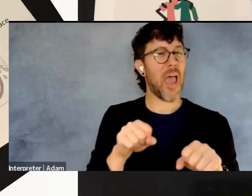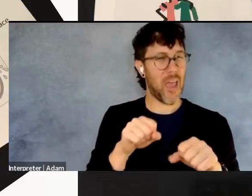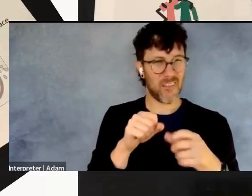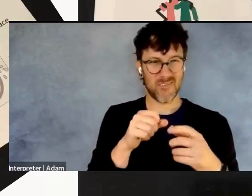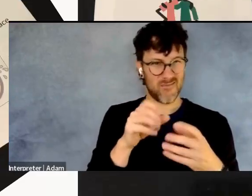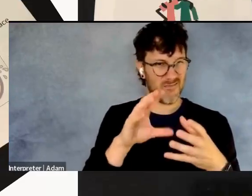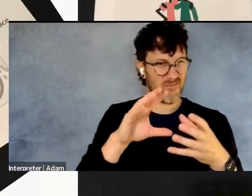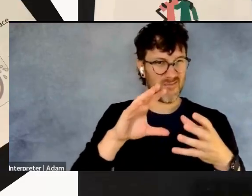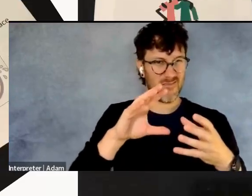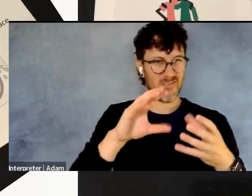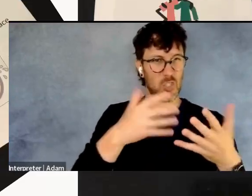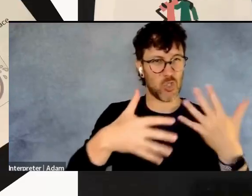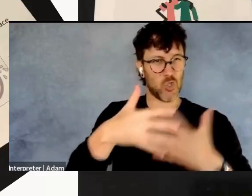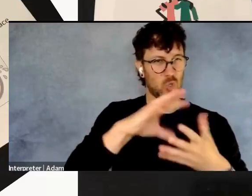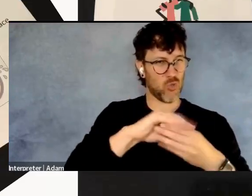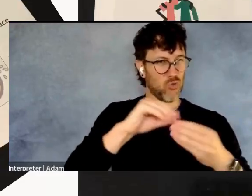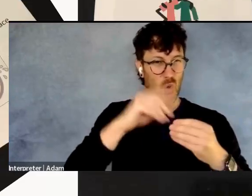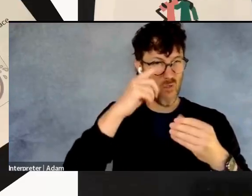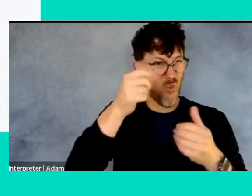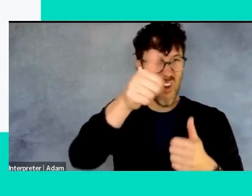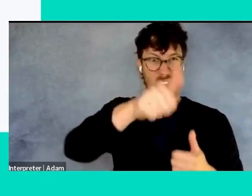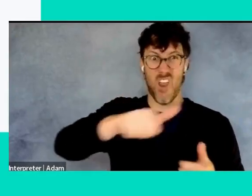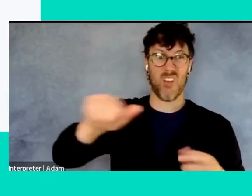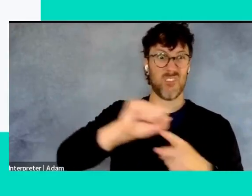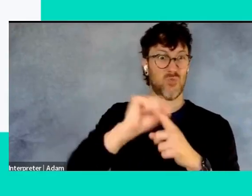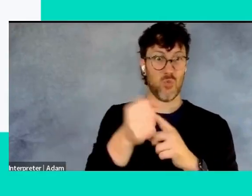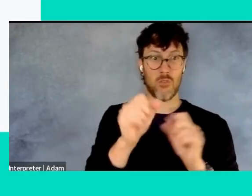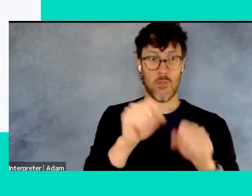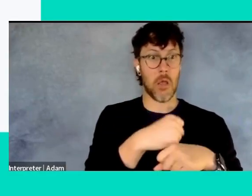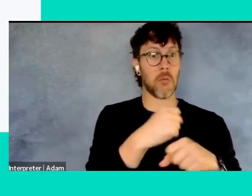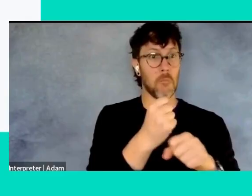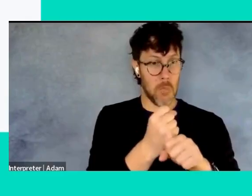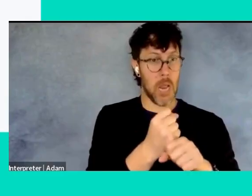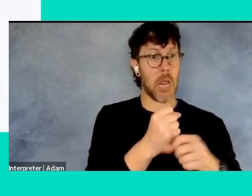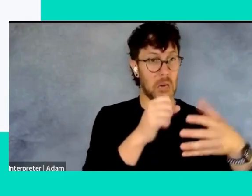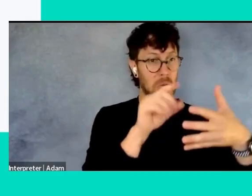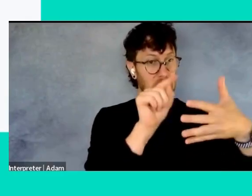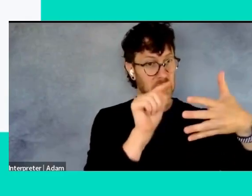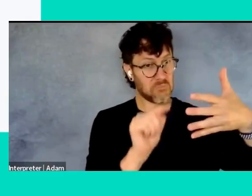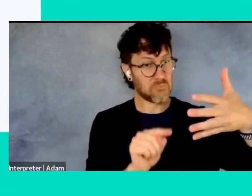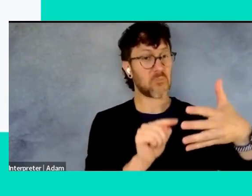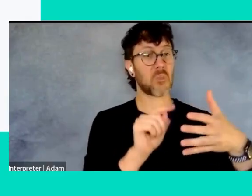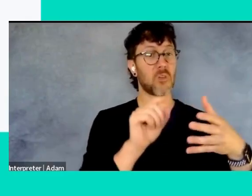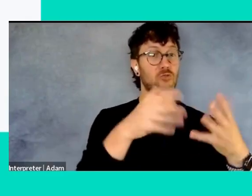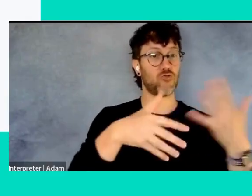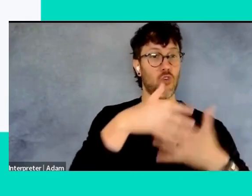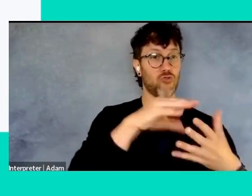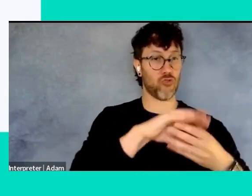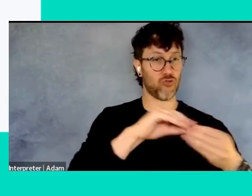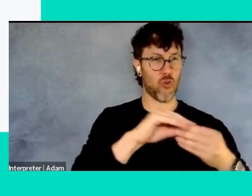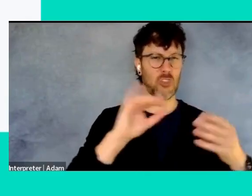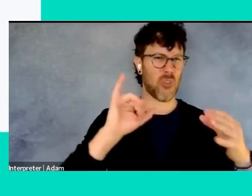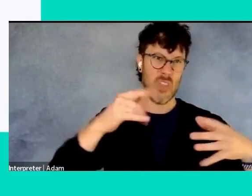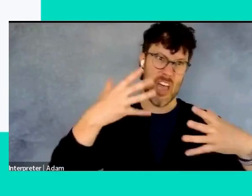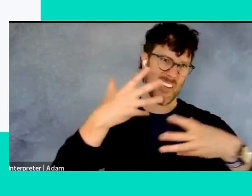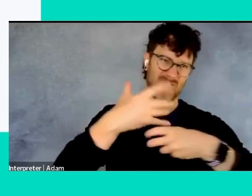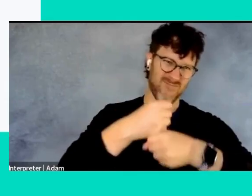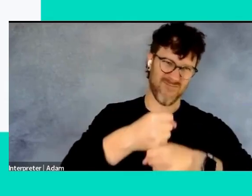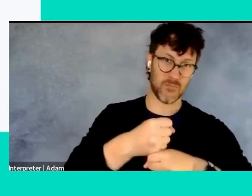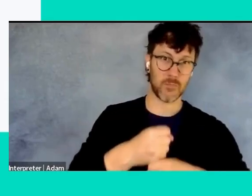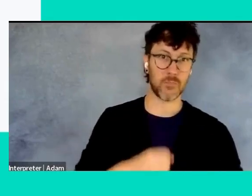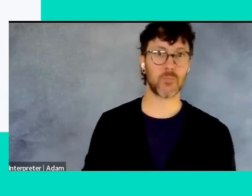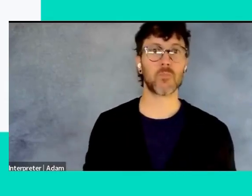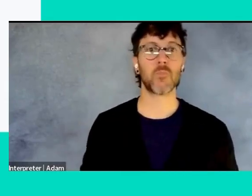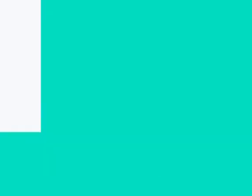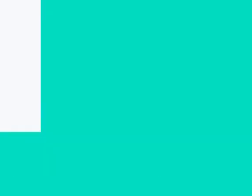stories. That's just a quick overview about social stories. And one way that you can really use